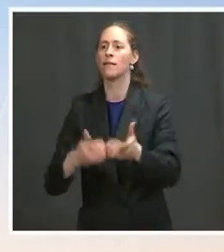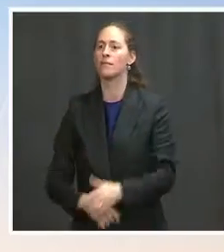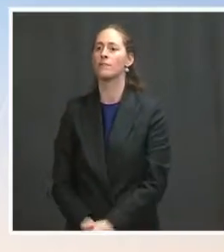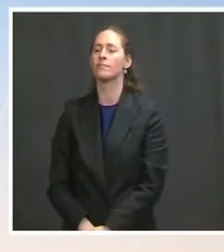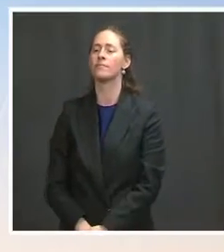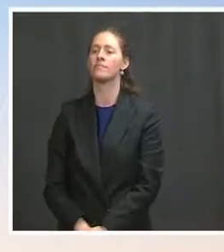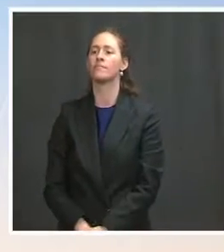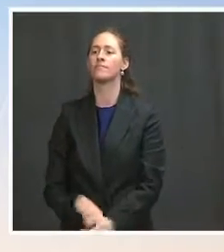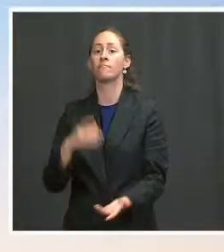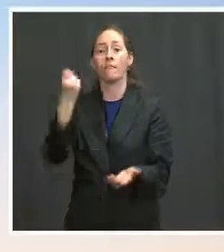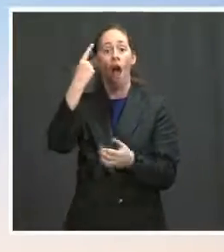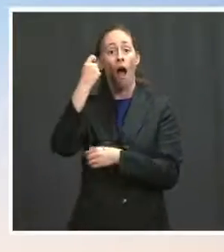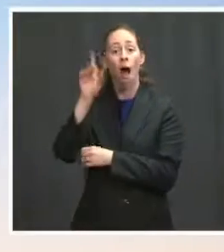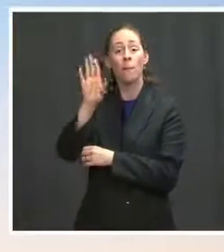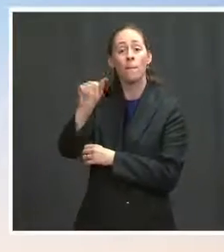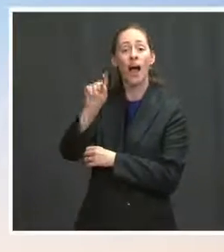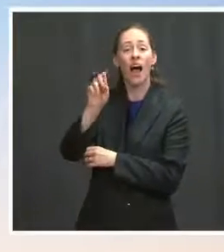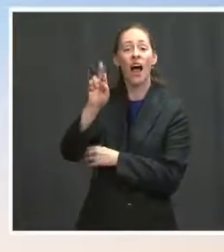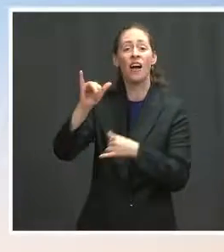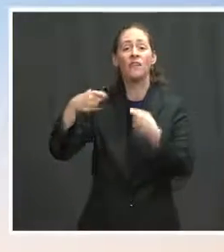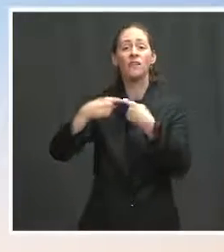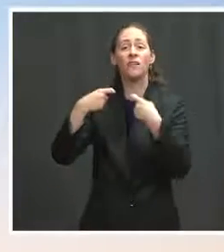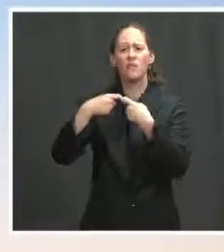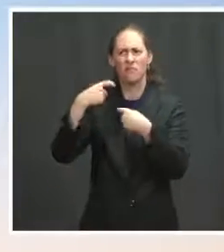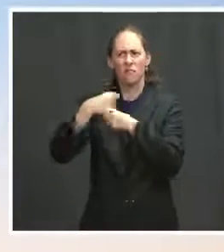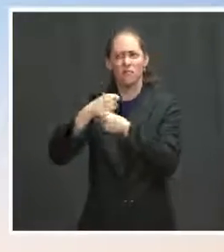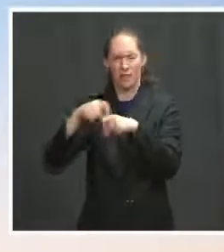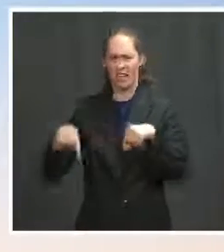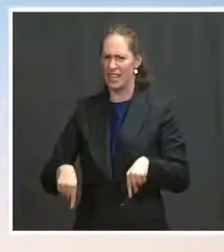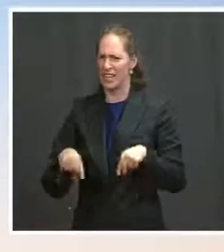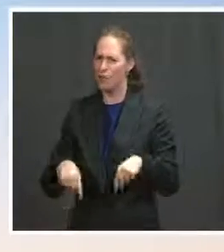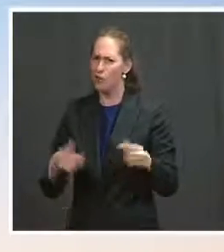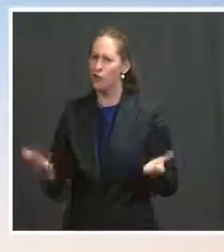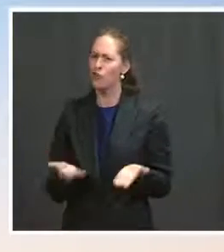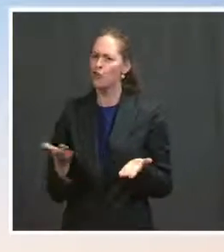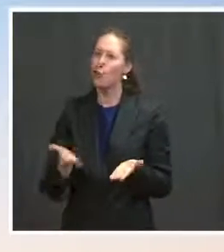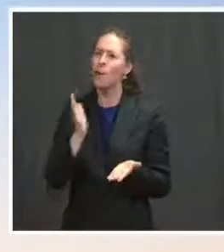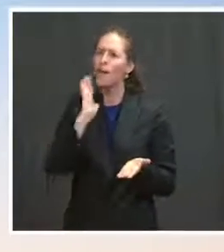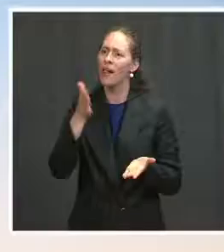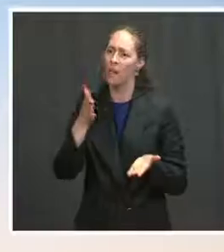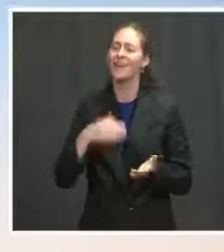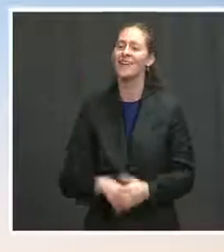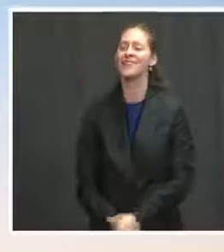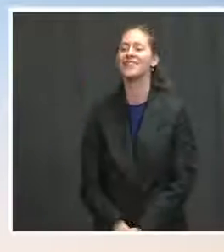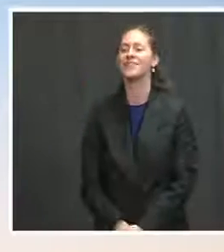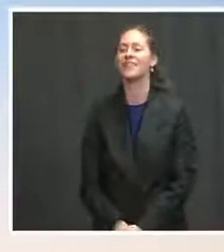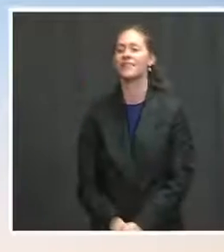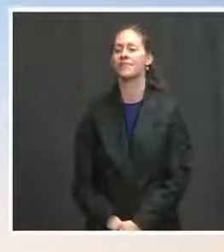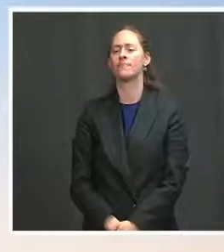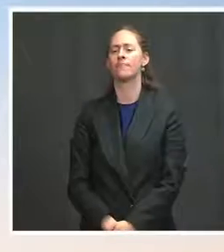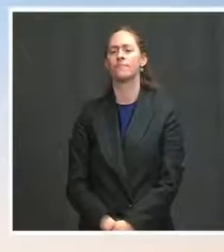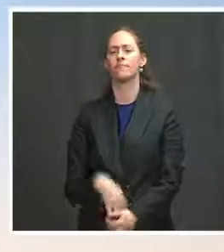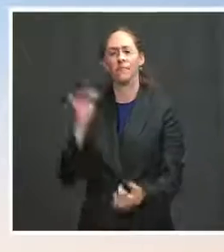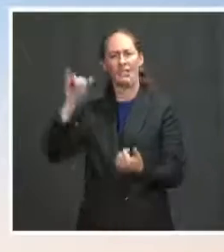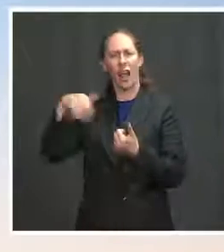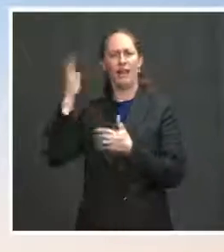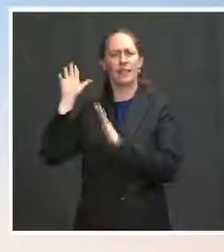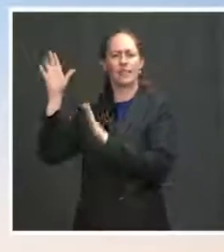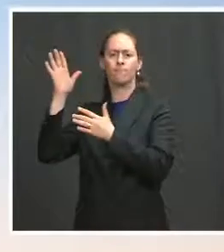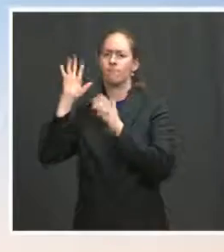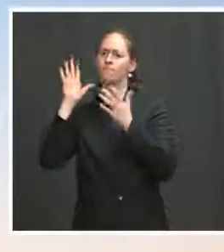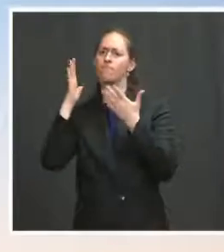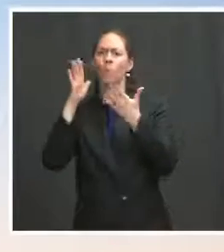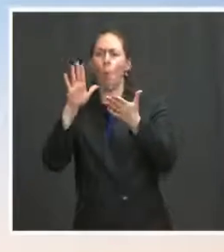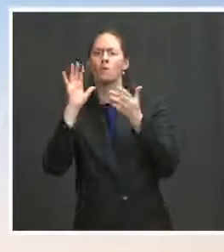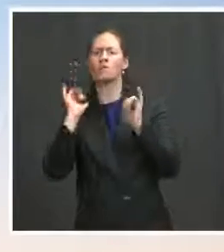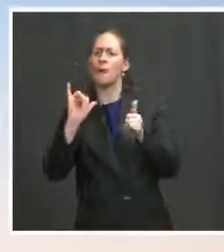compete globally. So that's the case he's making. He's going to continue to make. There's no question there's work ahead, and he's ready to roll up his sleeves and work like